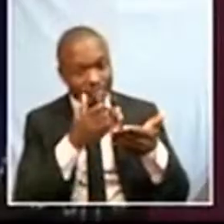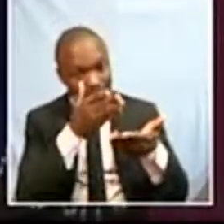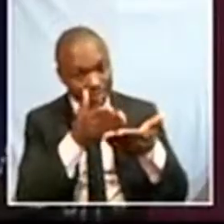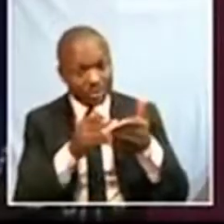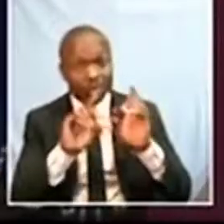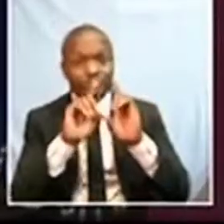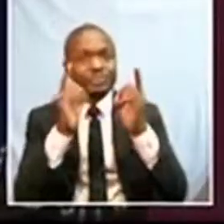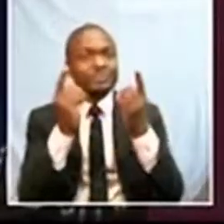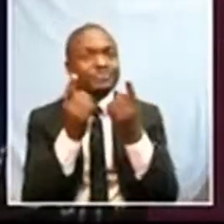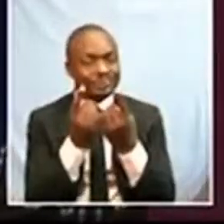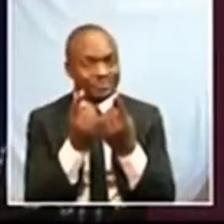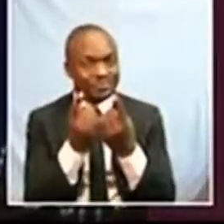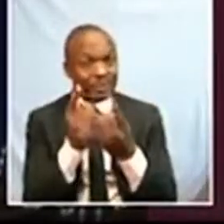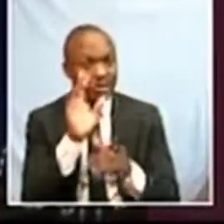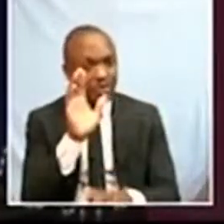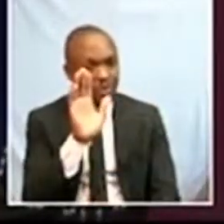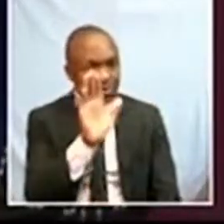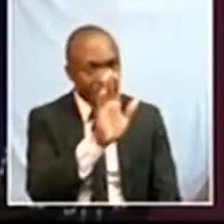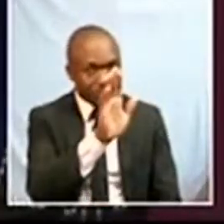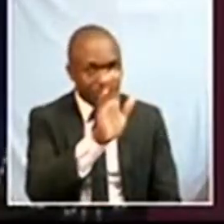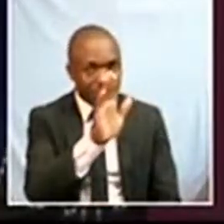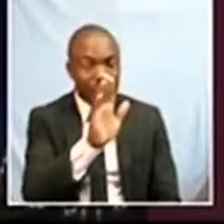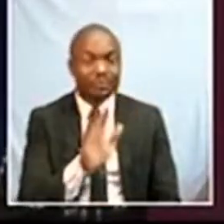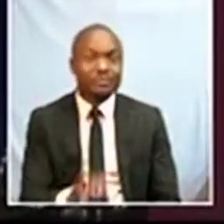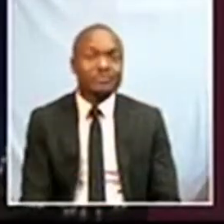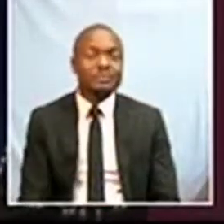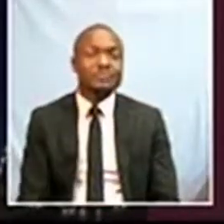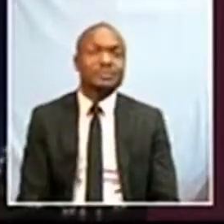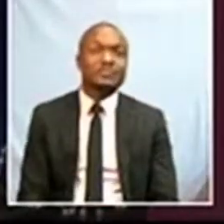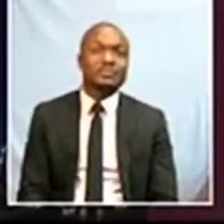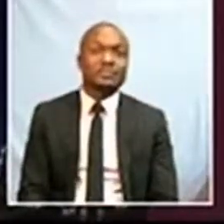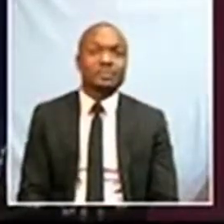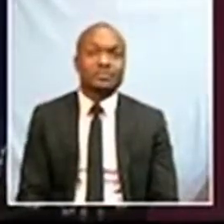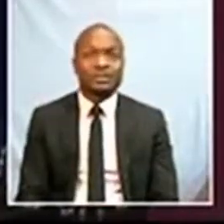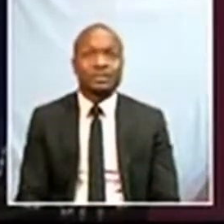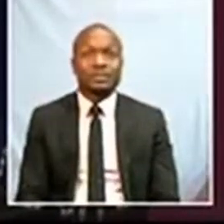districts, your